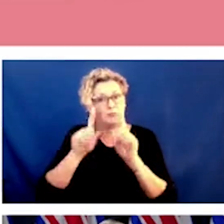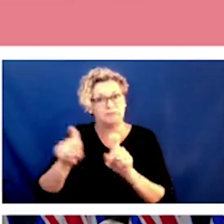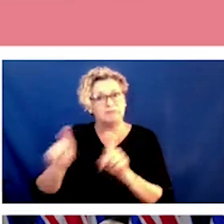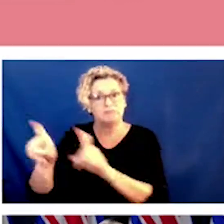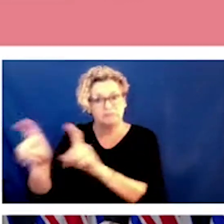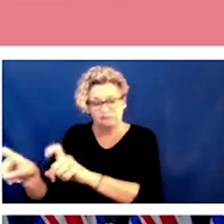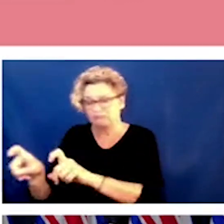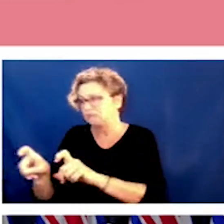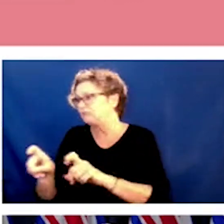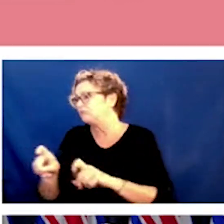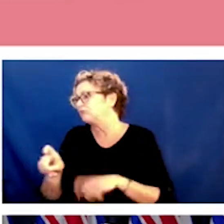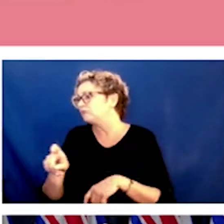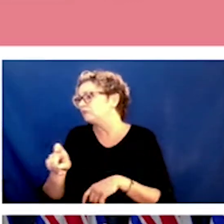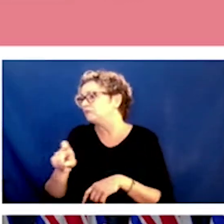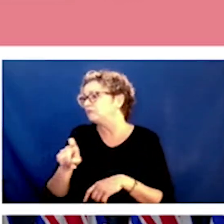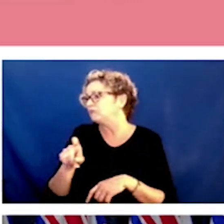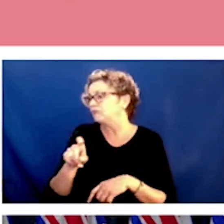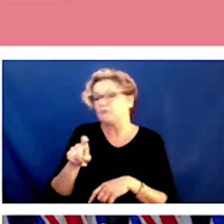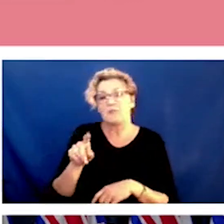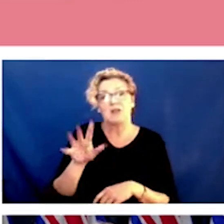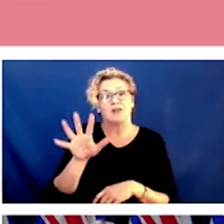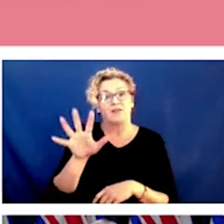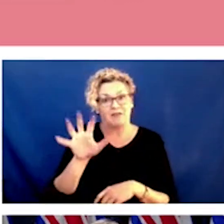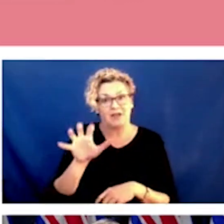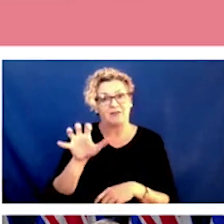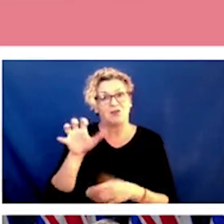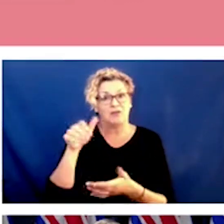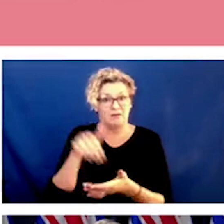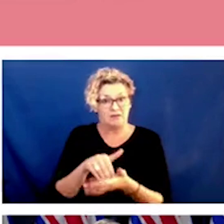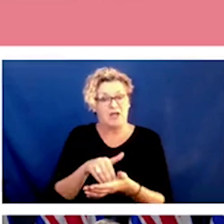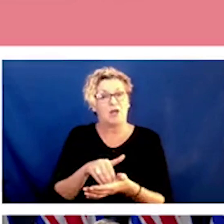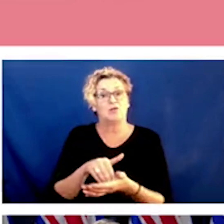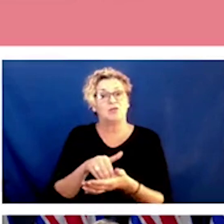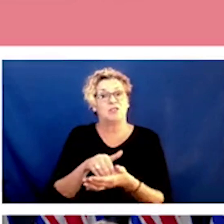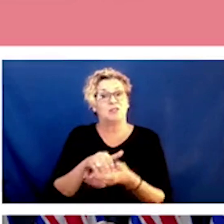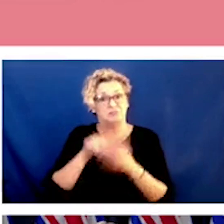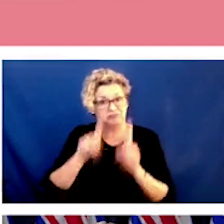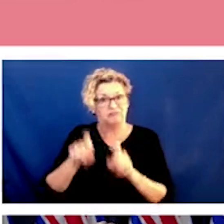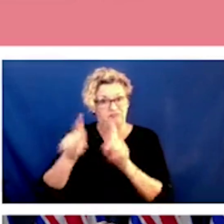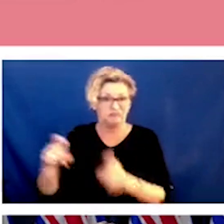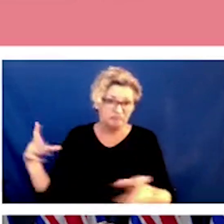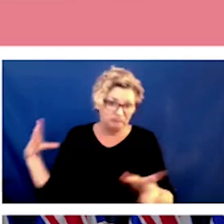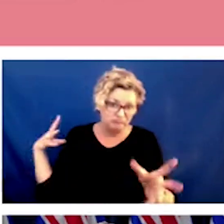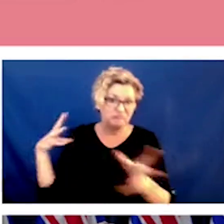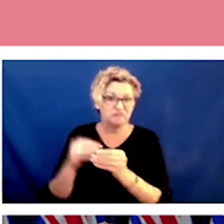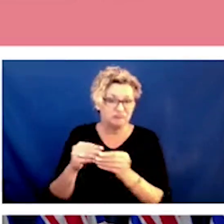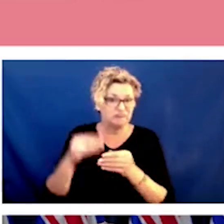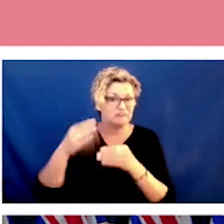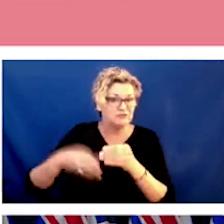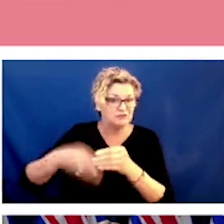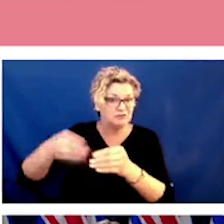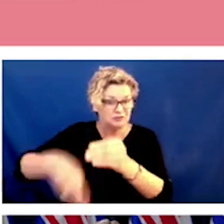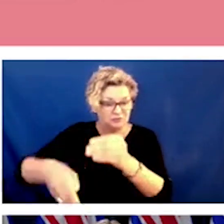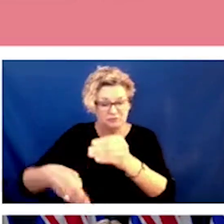than 10%, and that has been consistent in the 3 to 4 weeks since schools have opened.